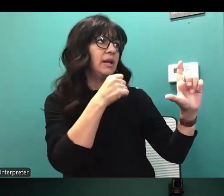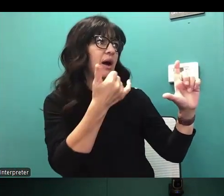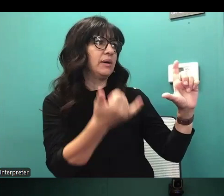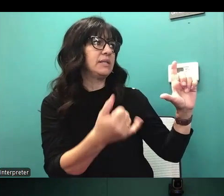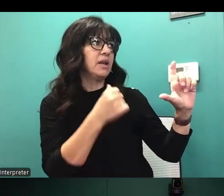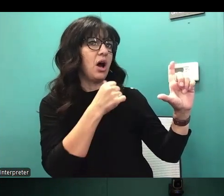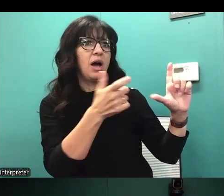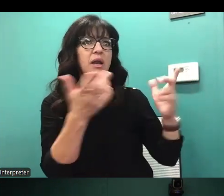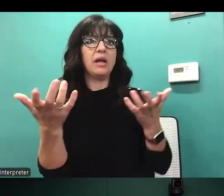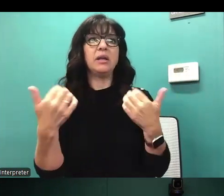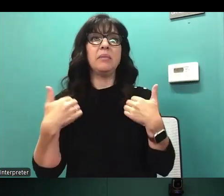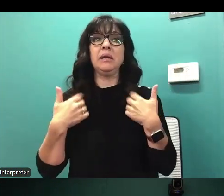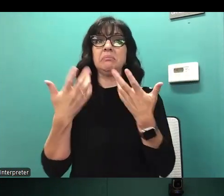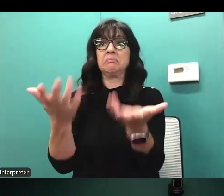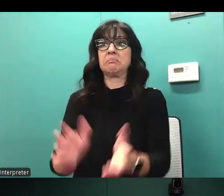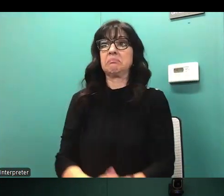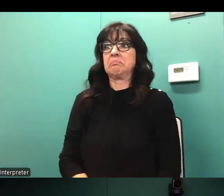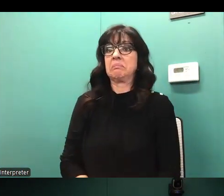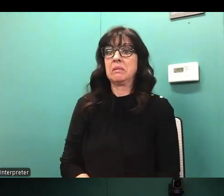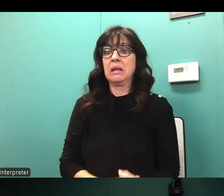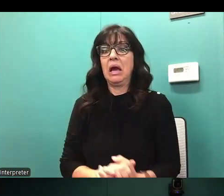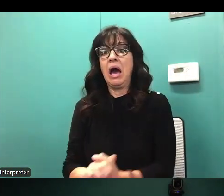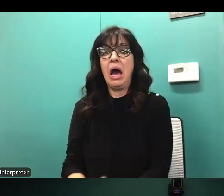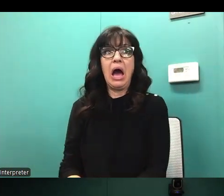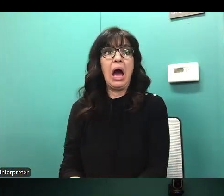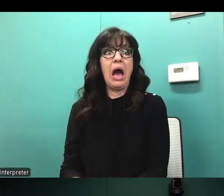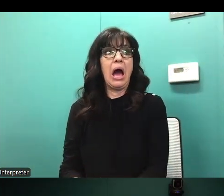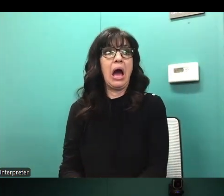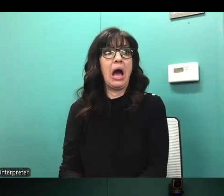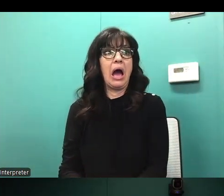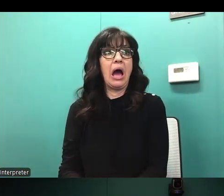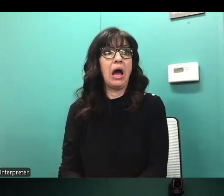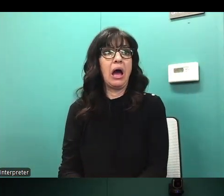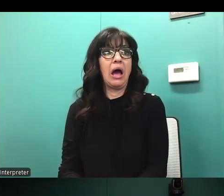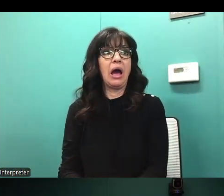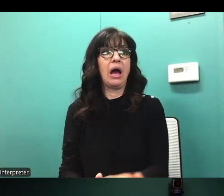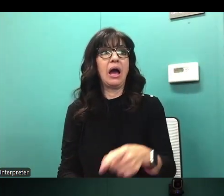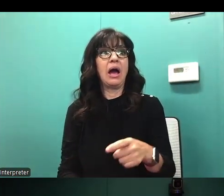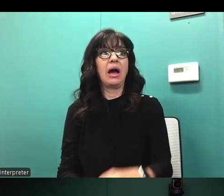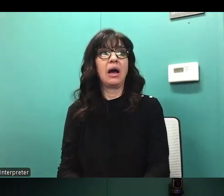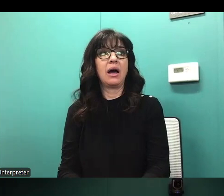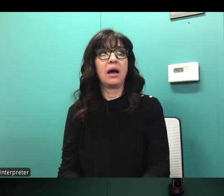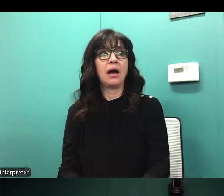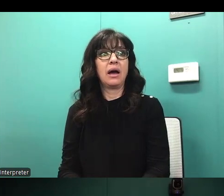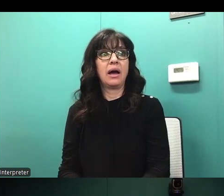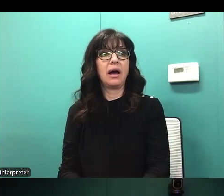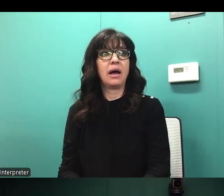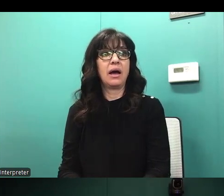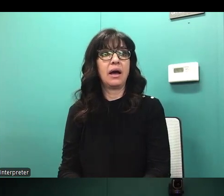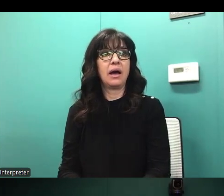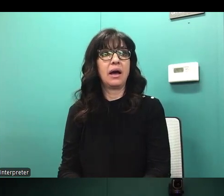and now. Oh, Vince? I mean. Can I just say, this is amazing, like, it only requires you to write 3